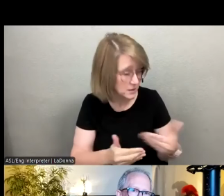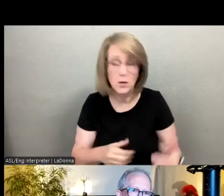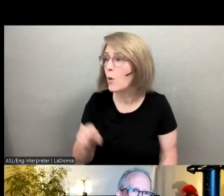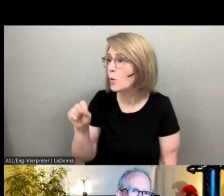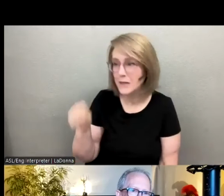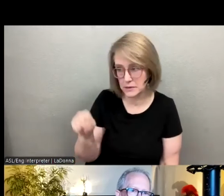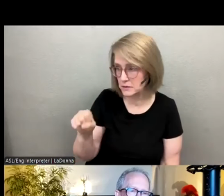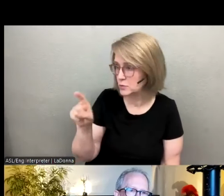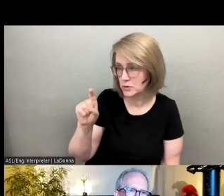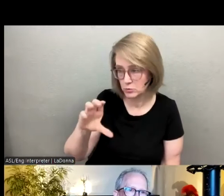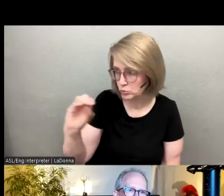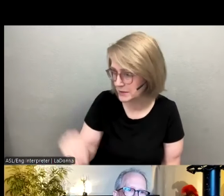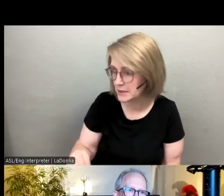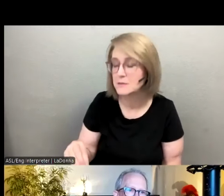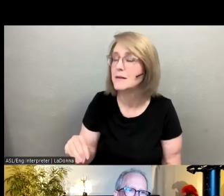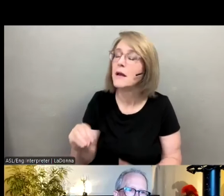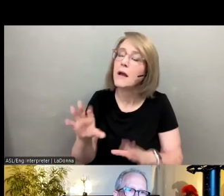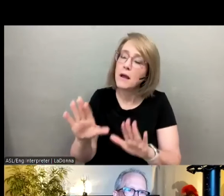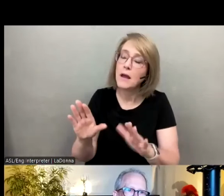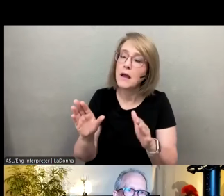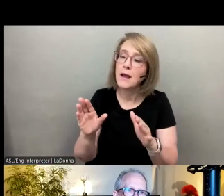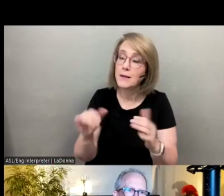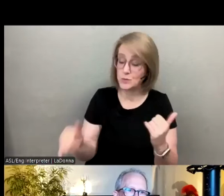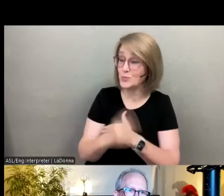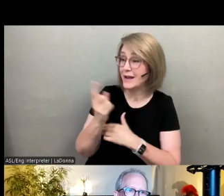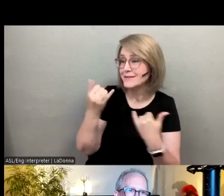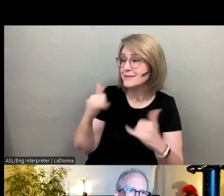100%. And it still does to this day.